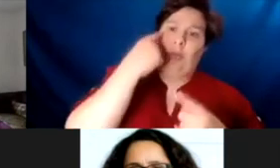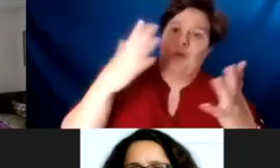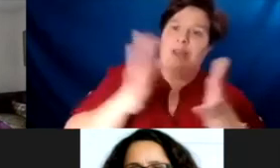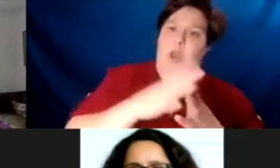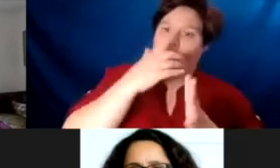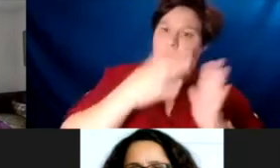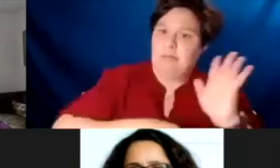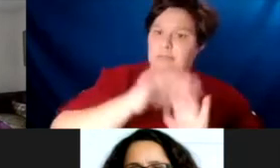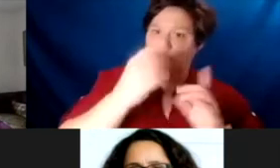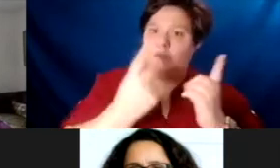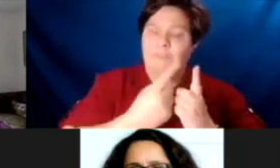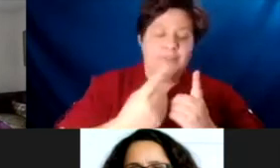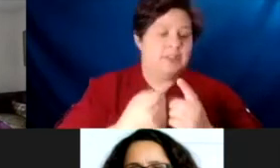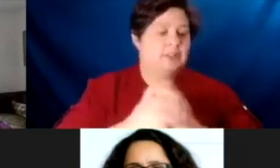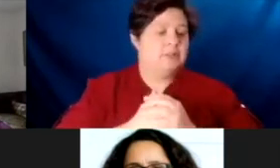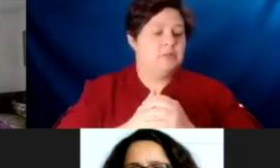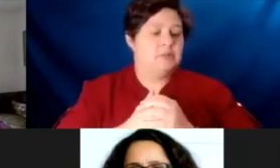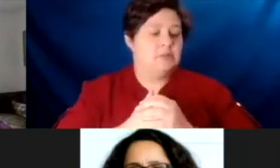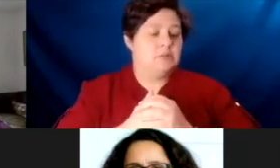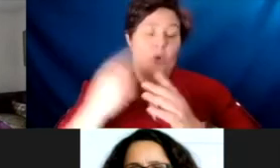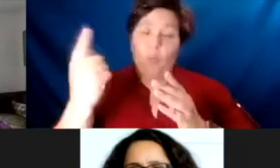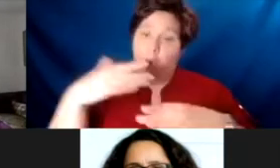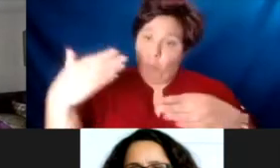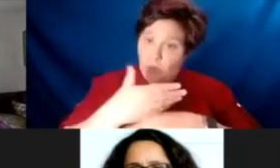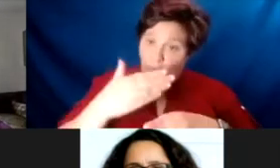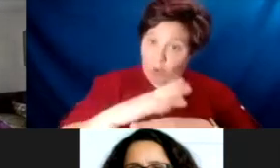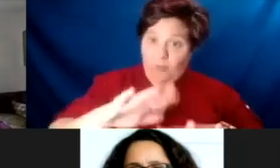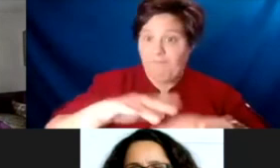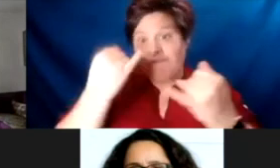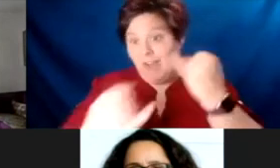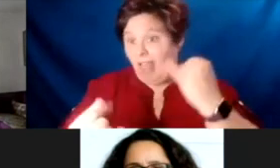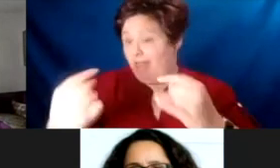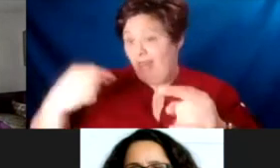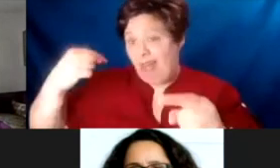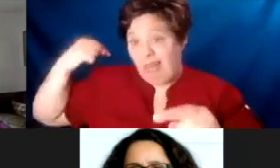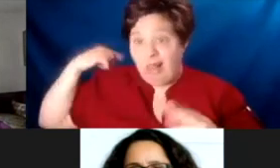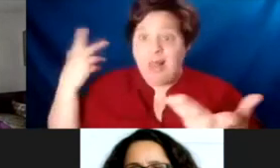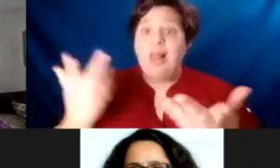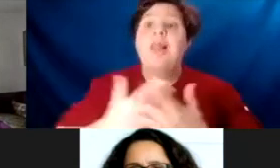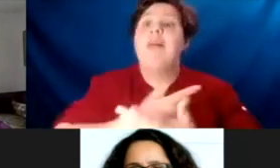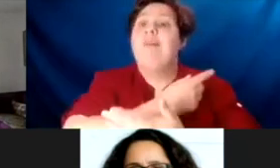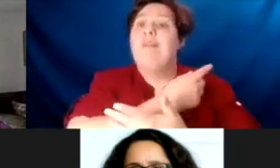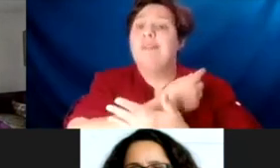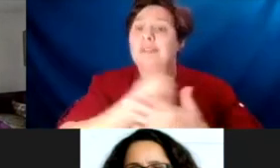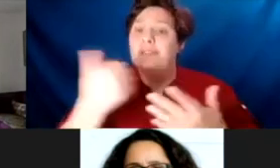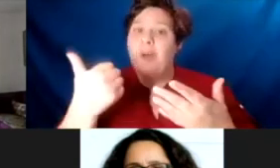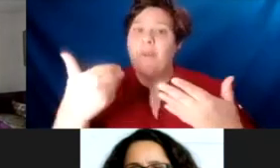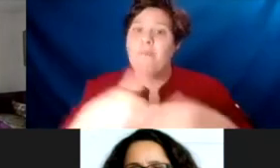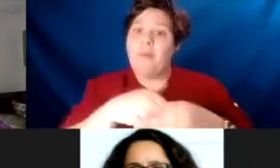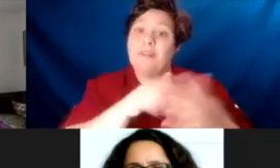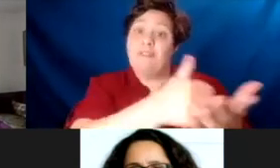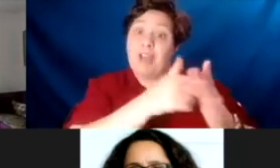things better, what worked and what didn't work from previous editions. Some members of the advisory group